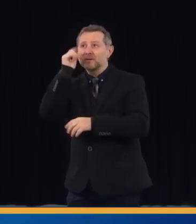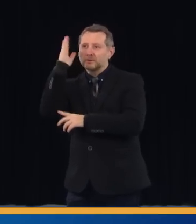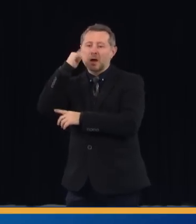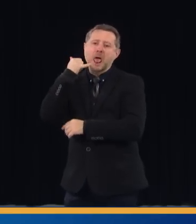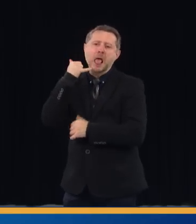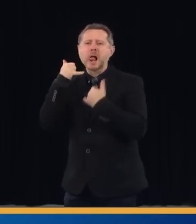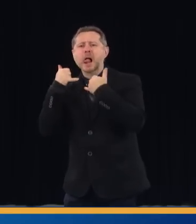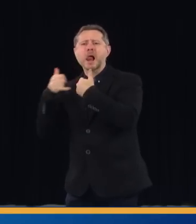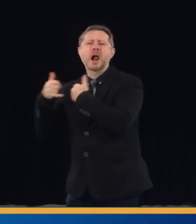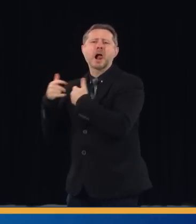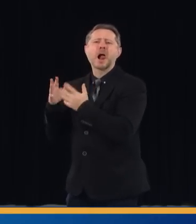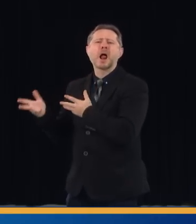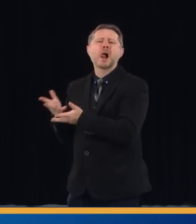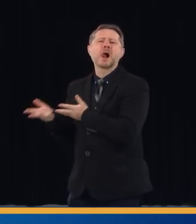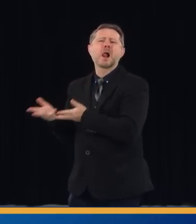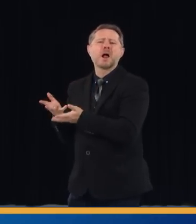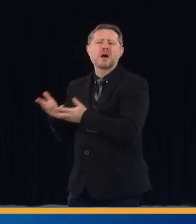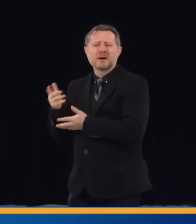Basically,